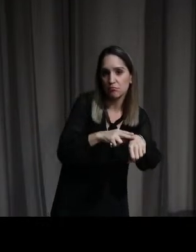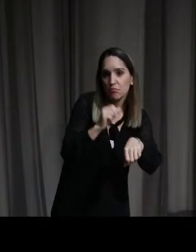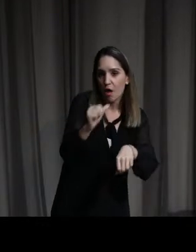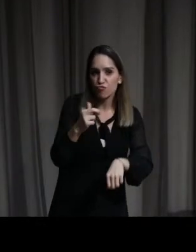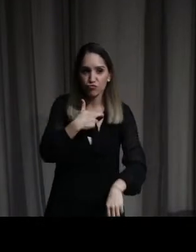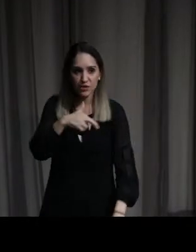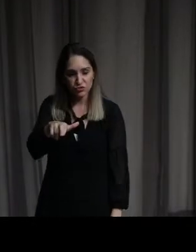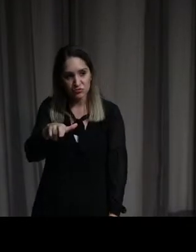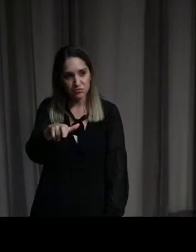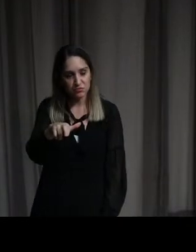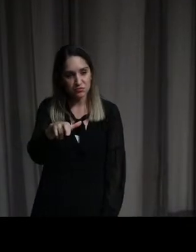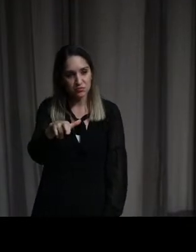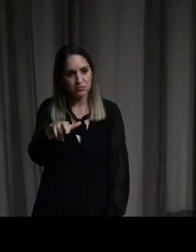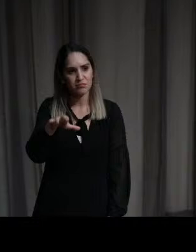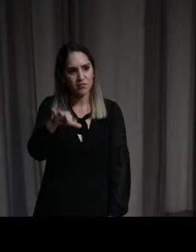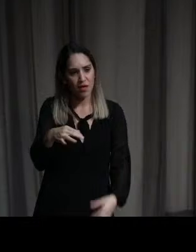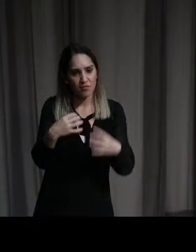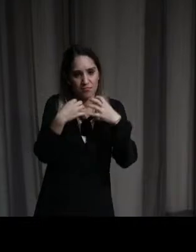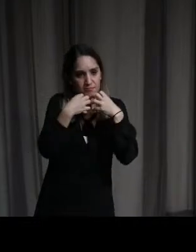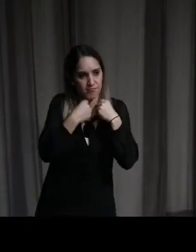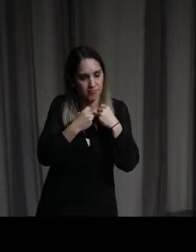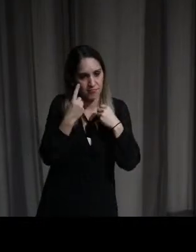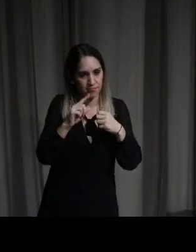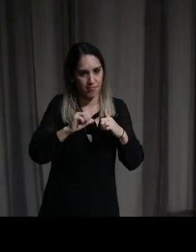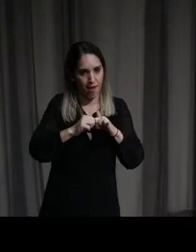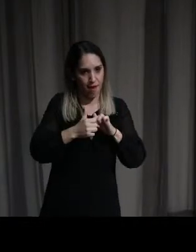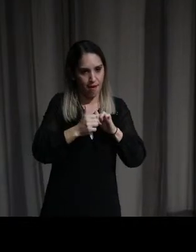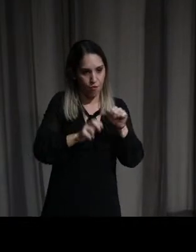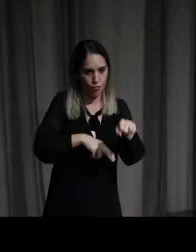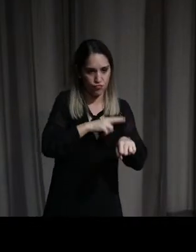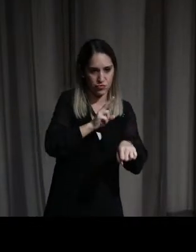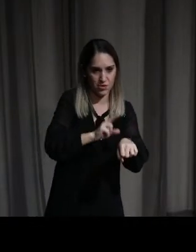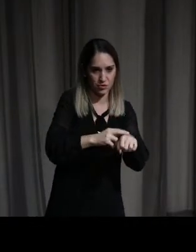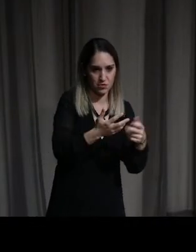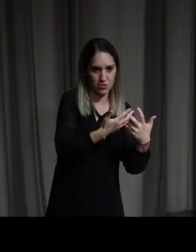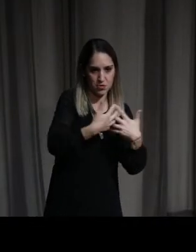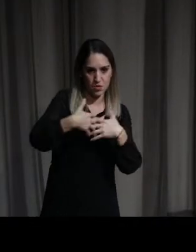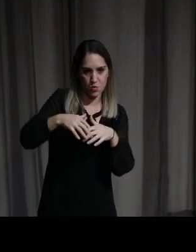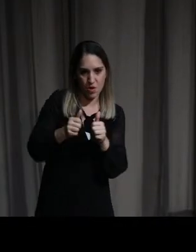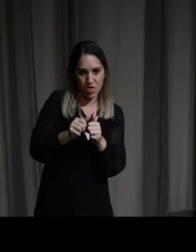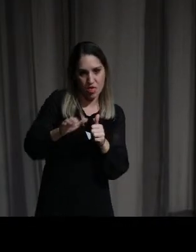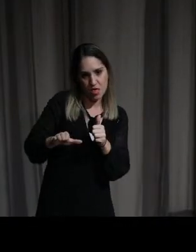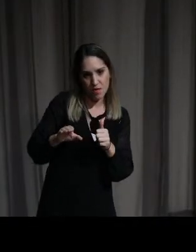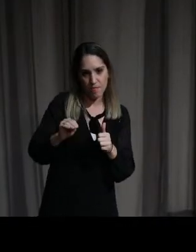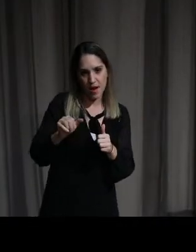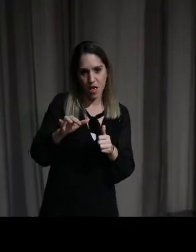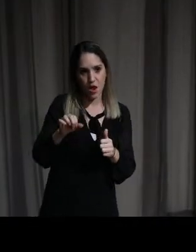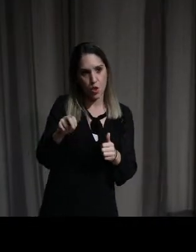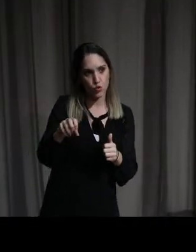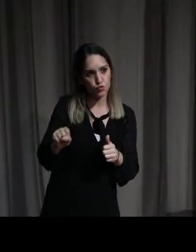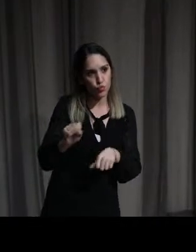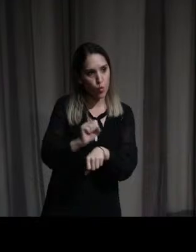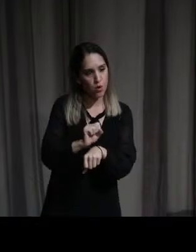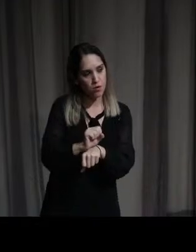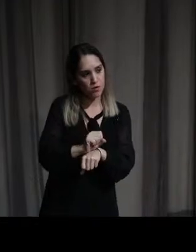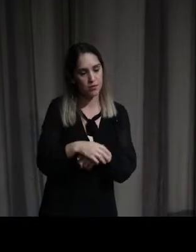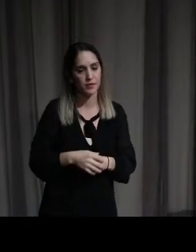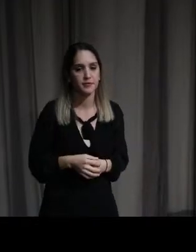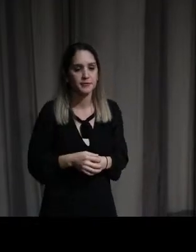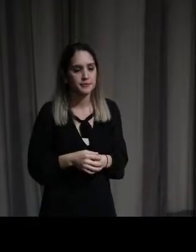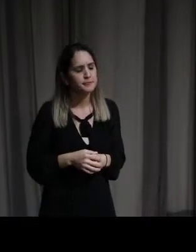the significance of nature in his works. I think you have a slide on the bembes, so maybe we'll bring that